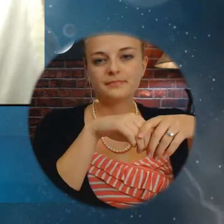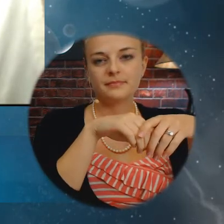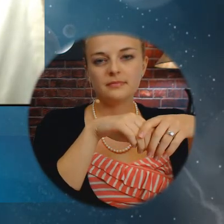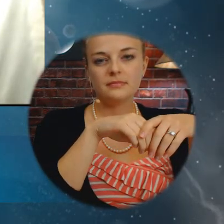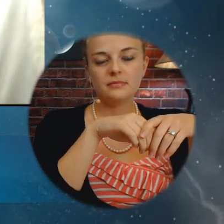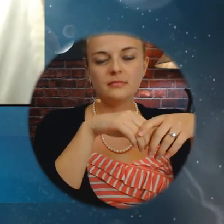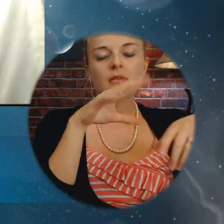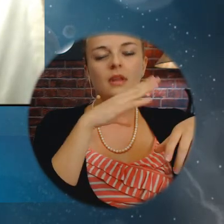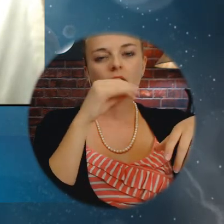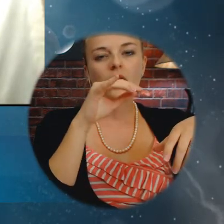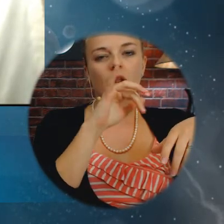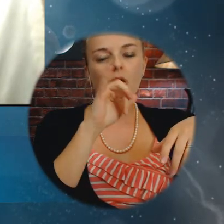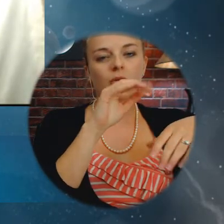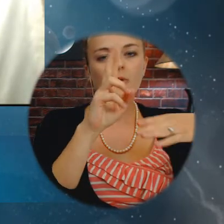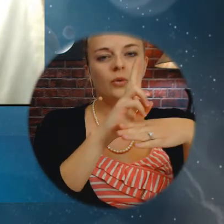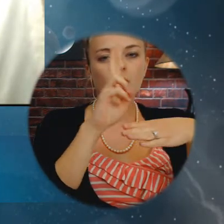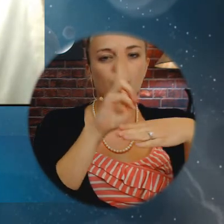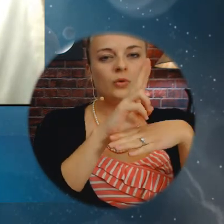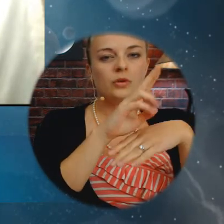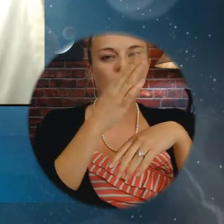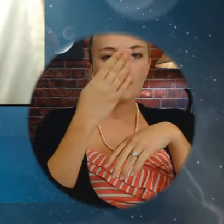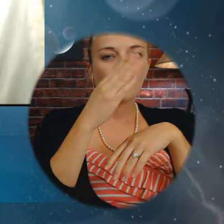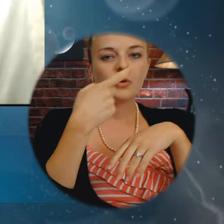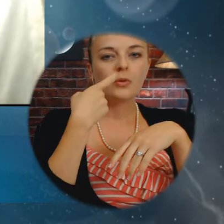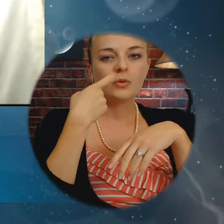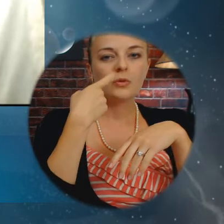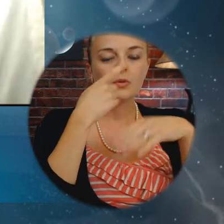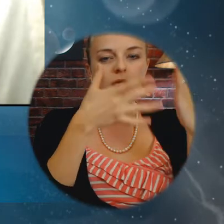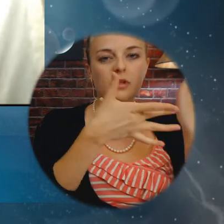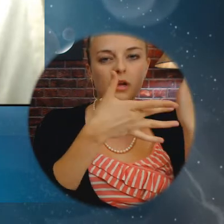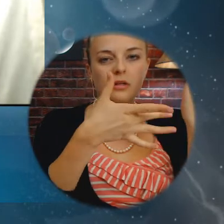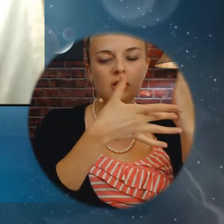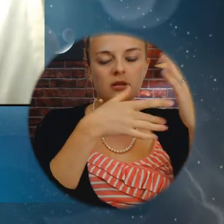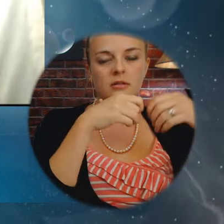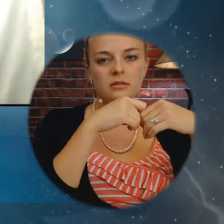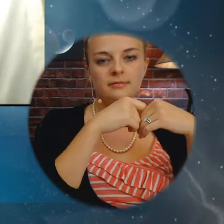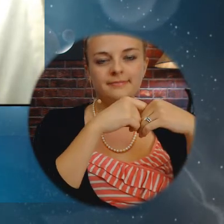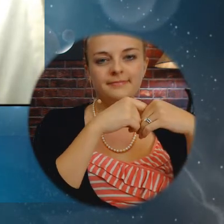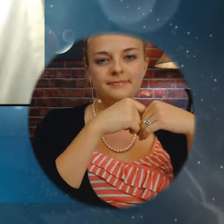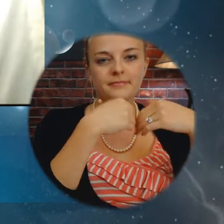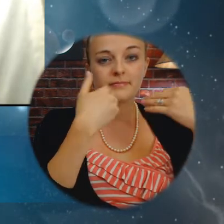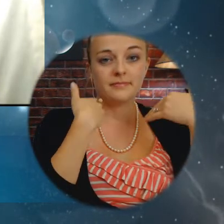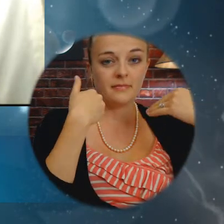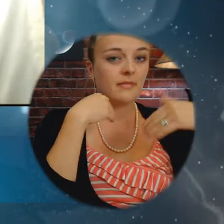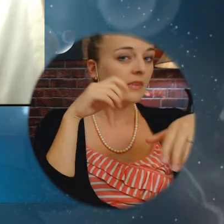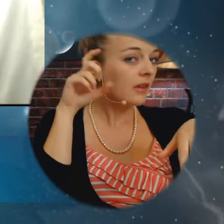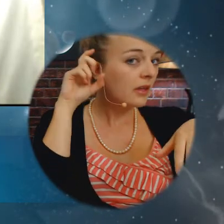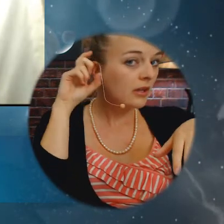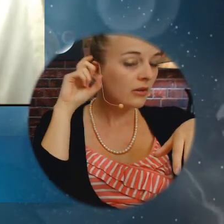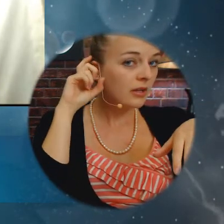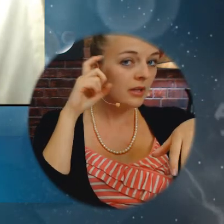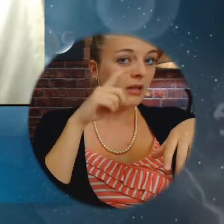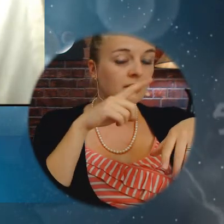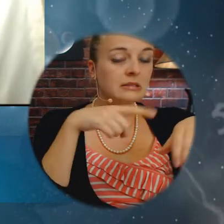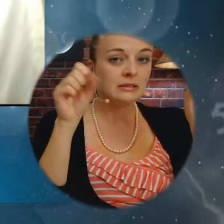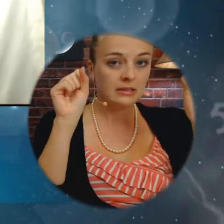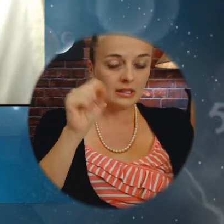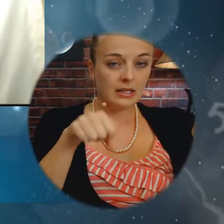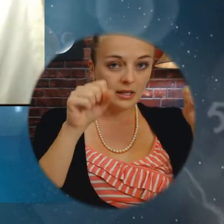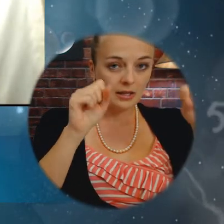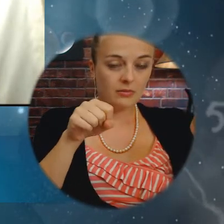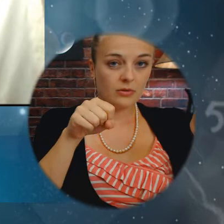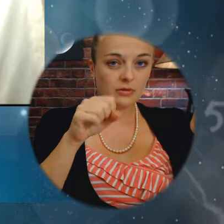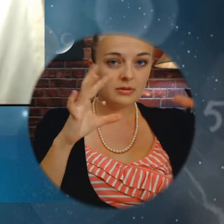with a Bluetooth smart 4.0 technology to basically have a hearing instrument that will interface directly